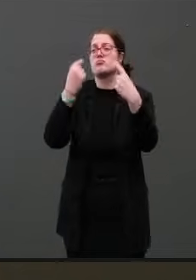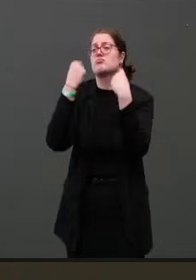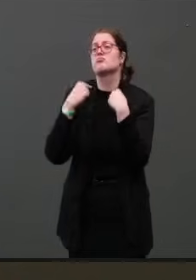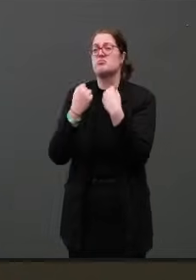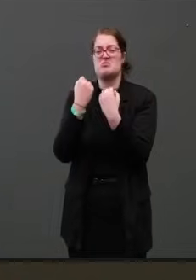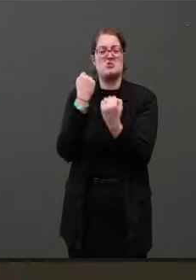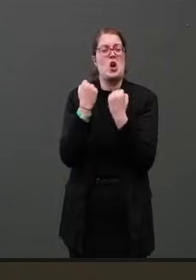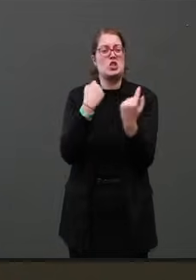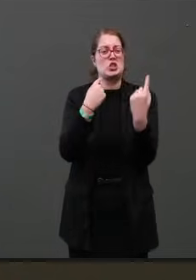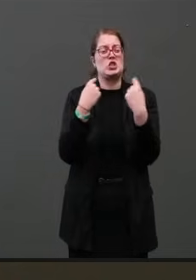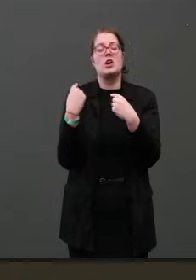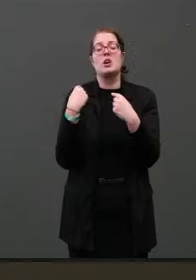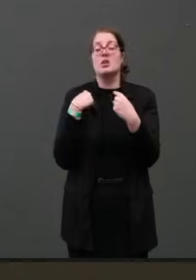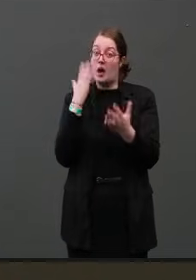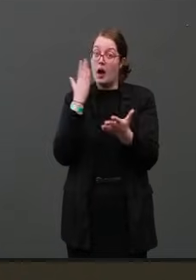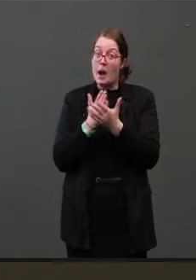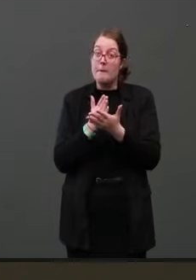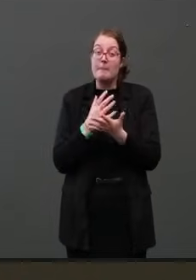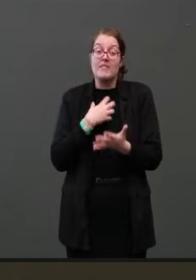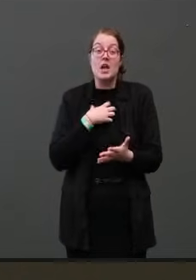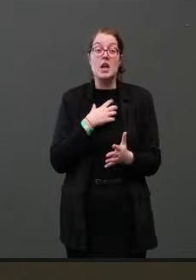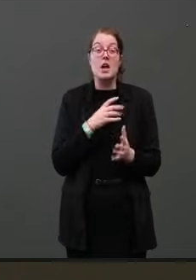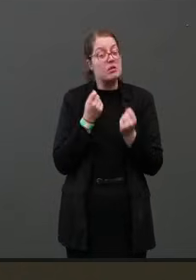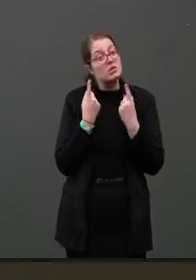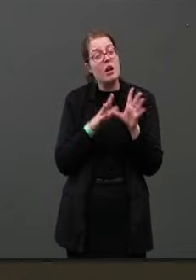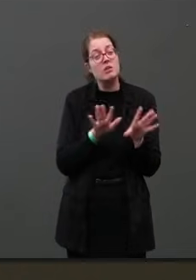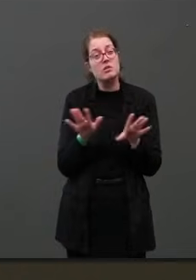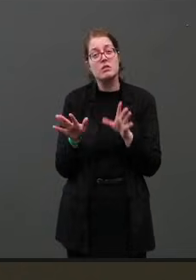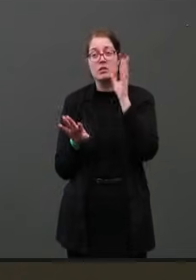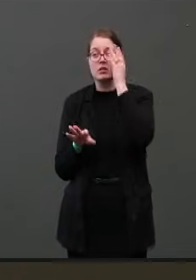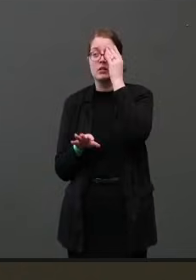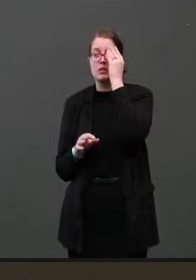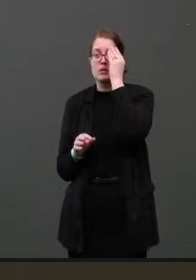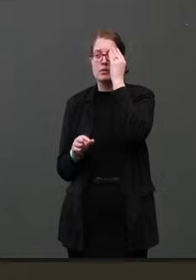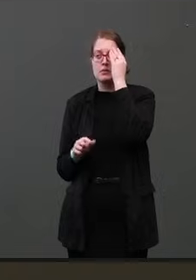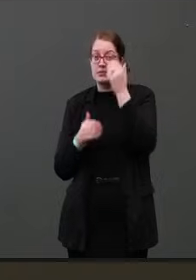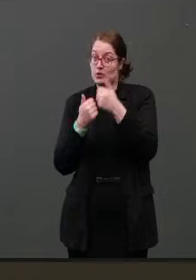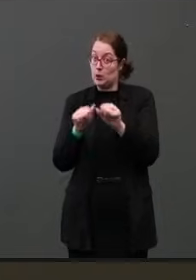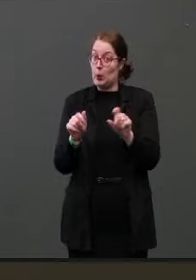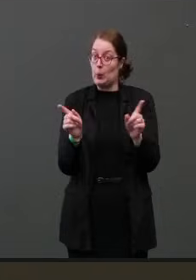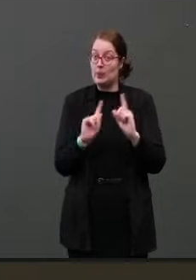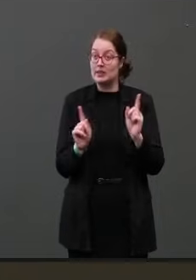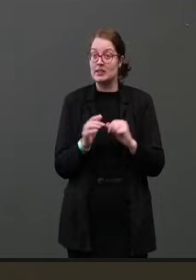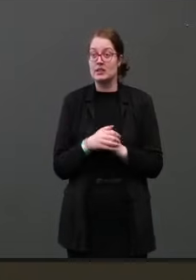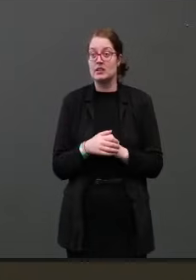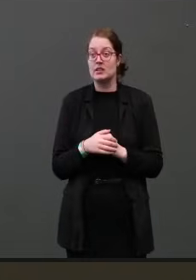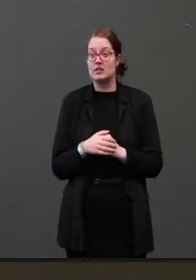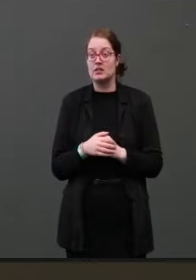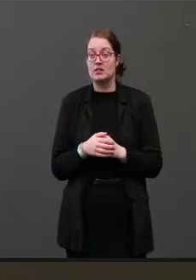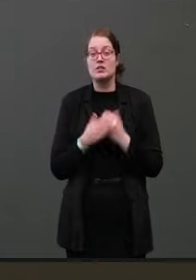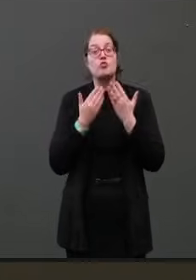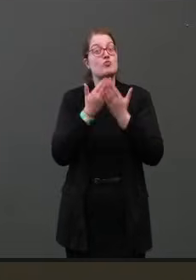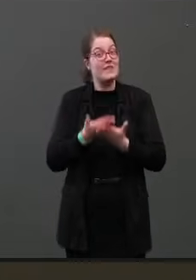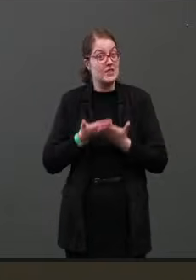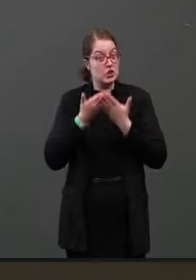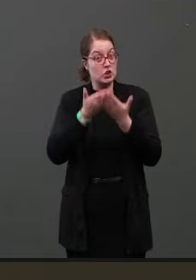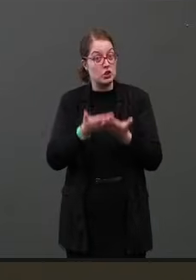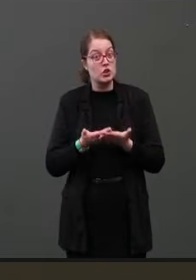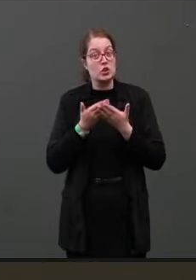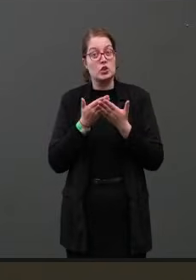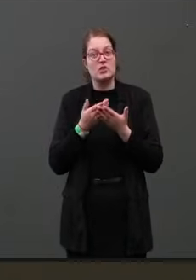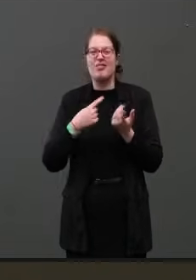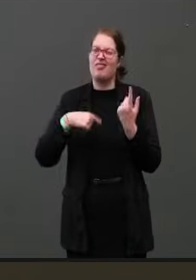real fear. It's totally understandable. But there is a simple cure, and it's called revision. or as we in games would call it,